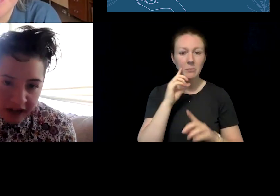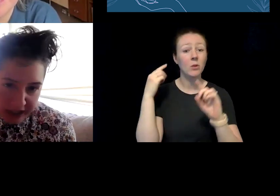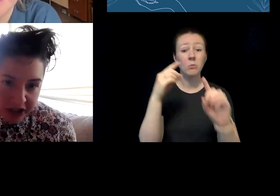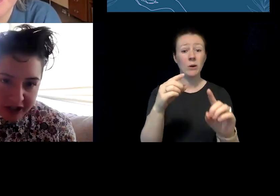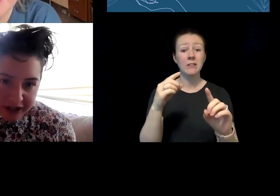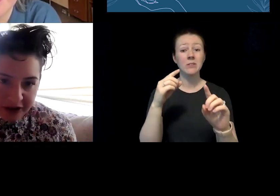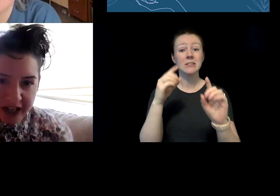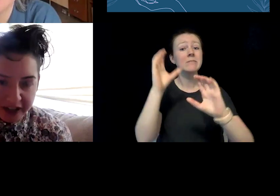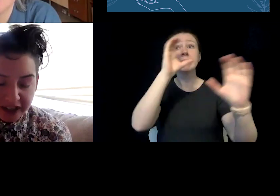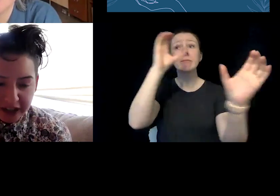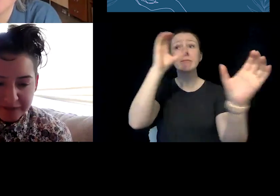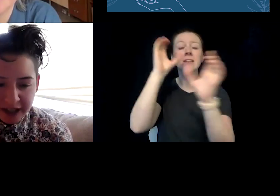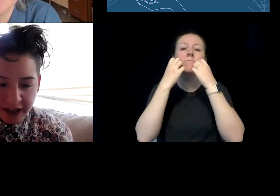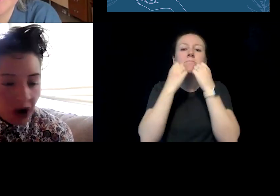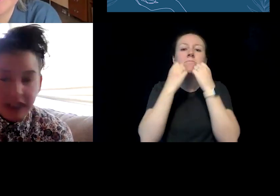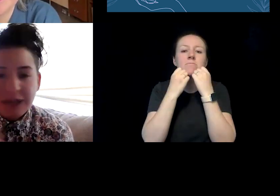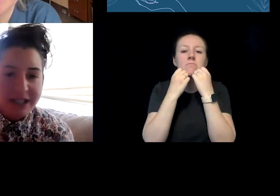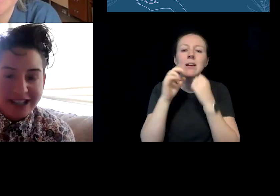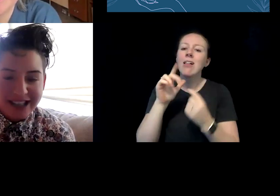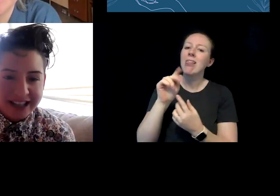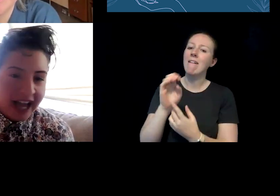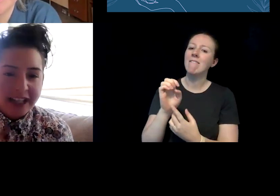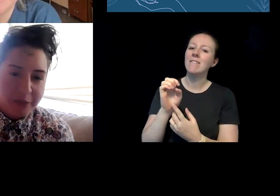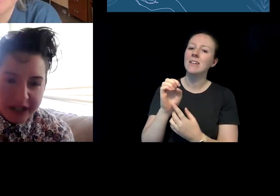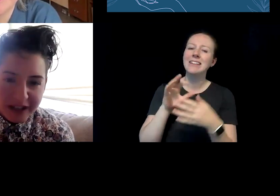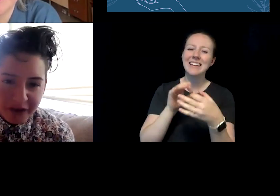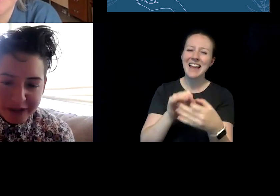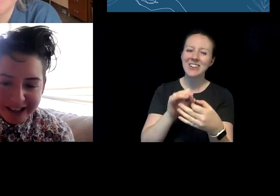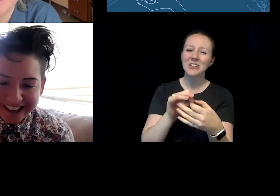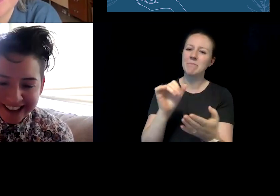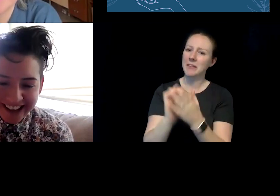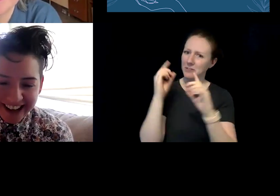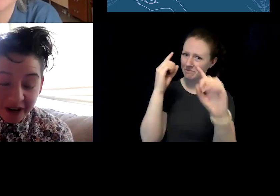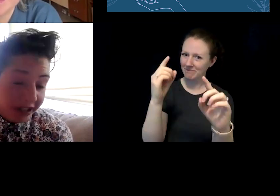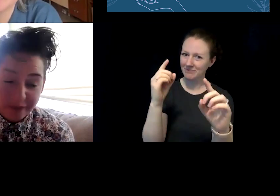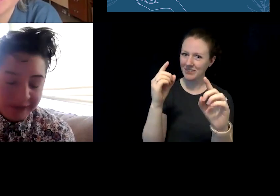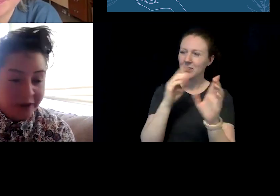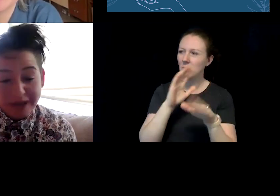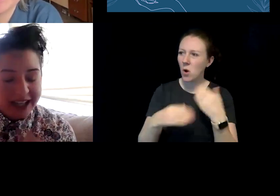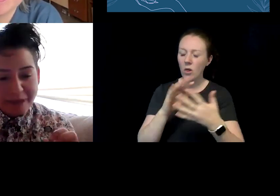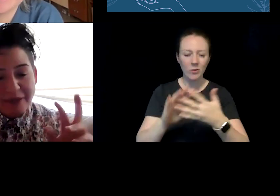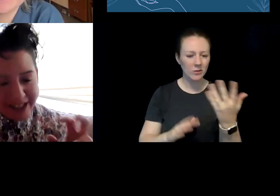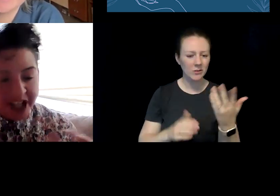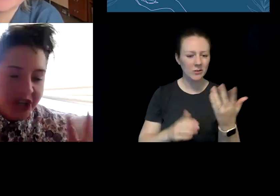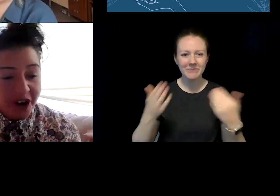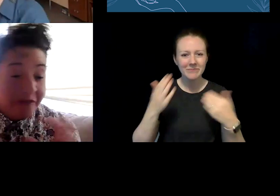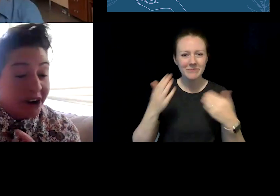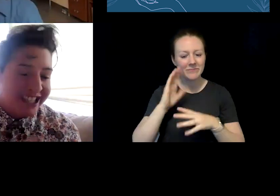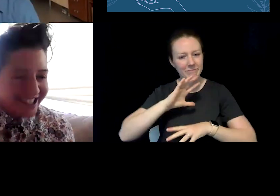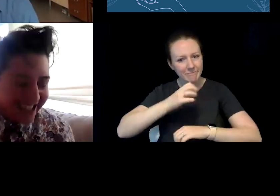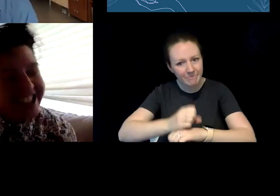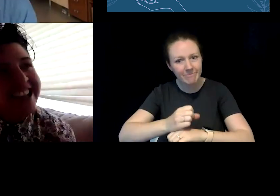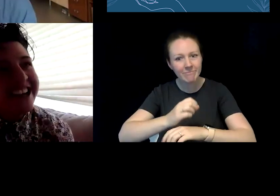love and connection, you know. And I think, like, all the spaces that is present for me or the, you know, the implementation